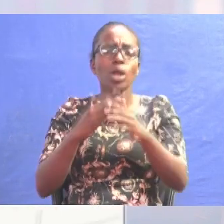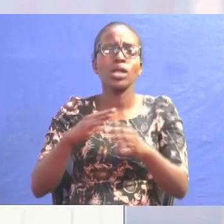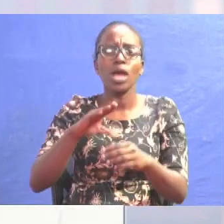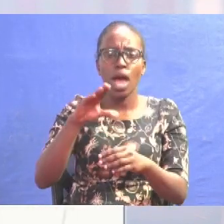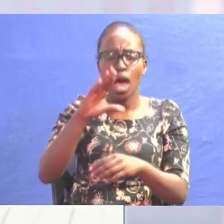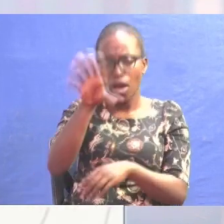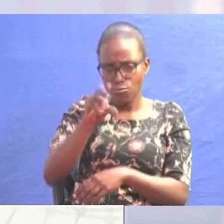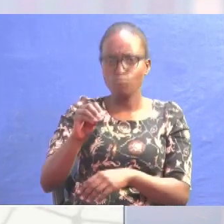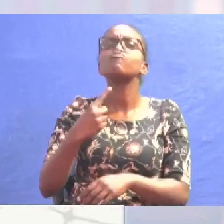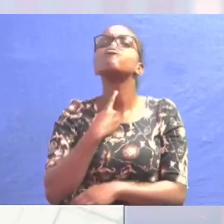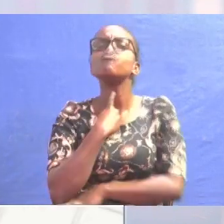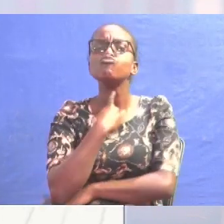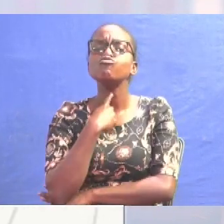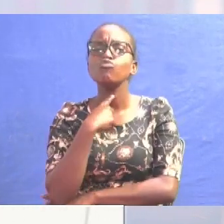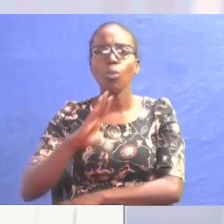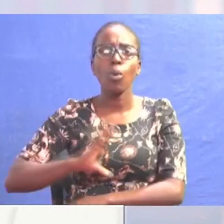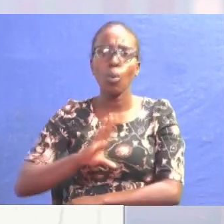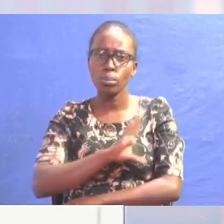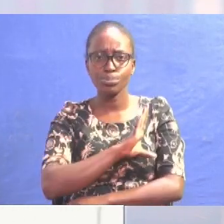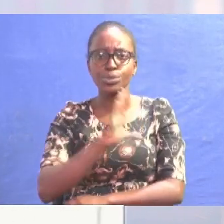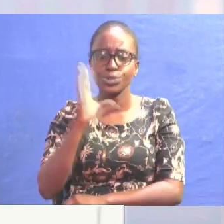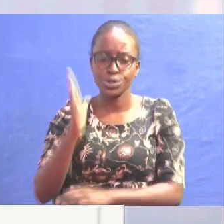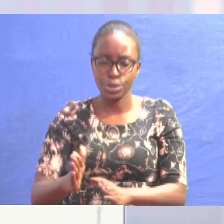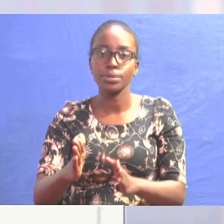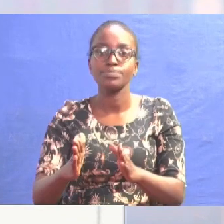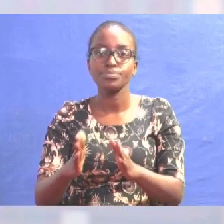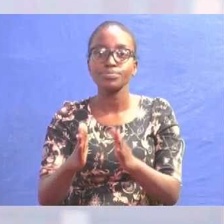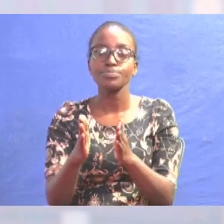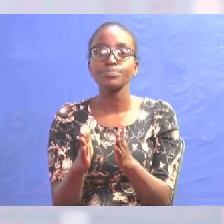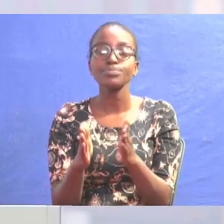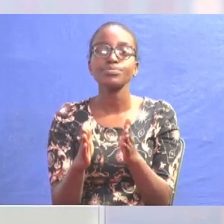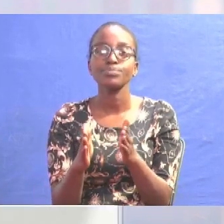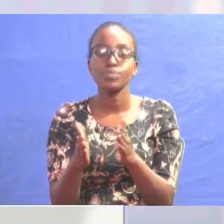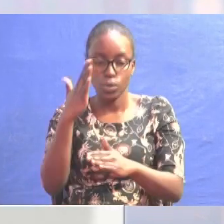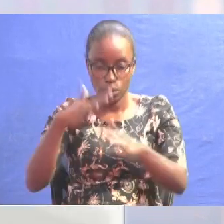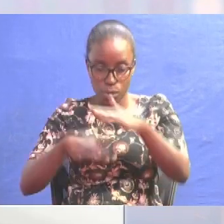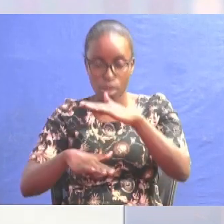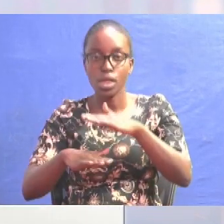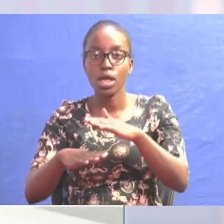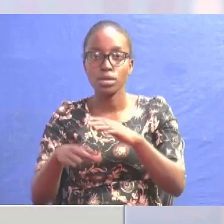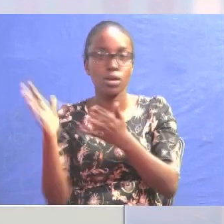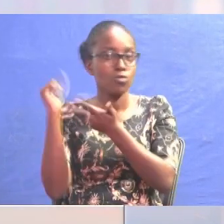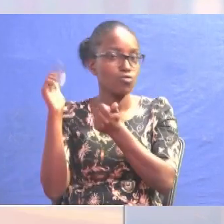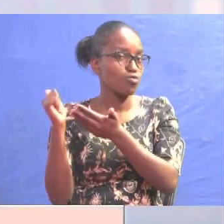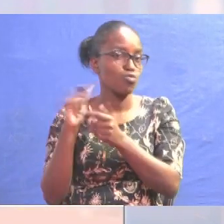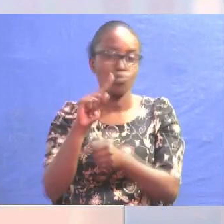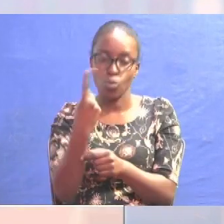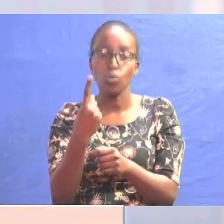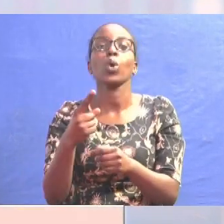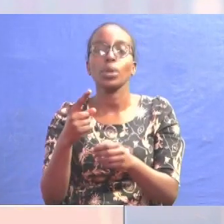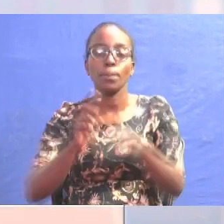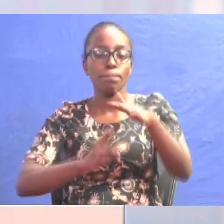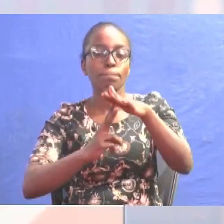chairman, then they have had a background from the foreign ministry. So this means that